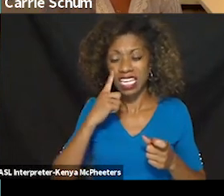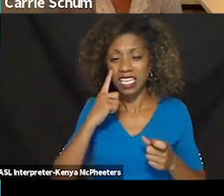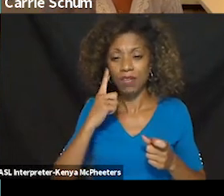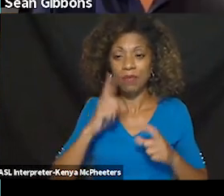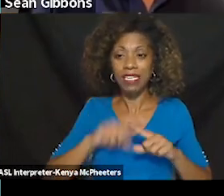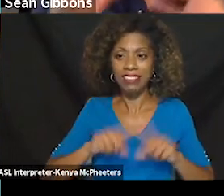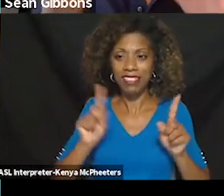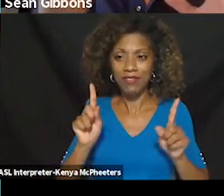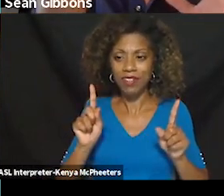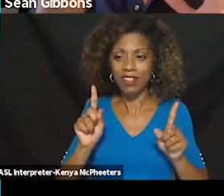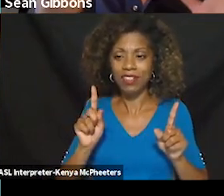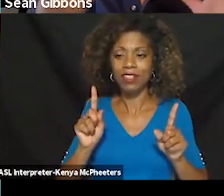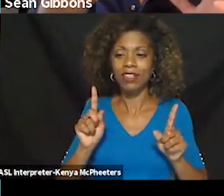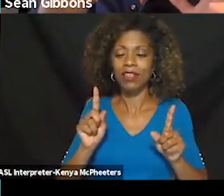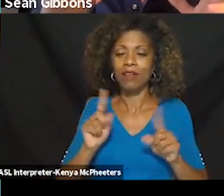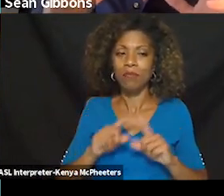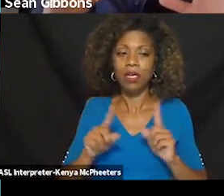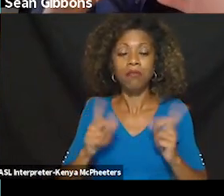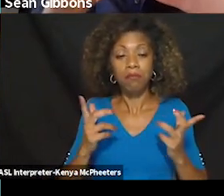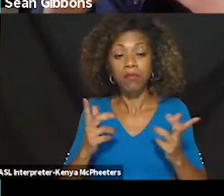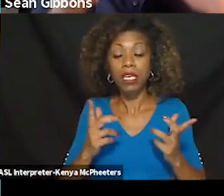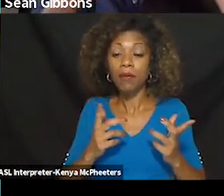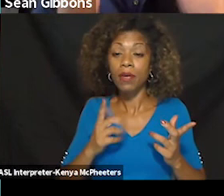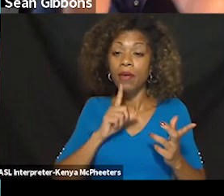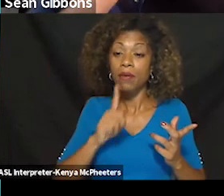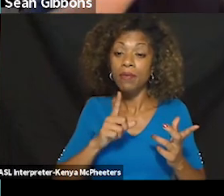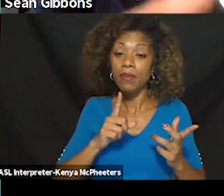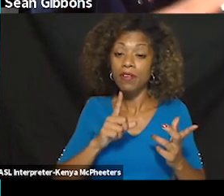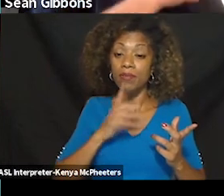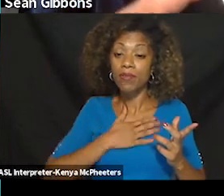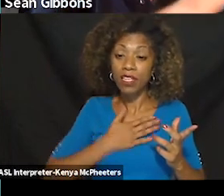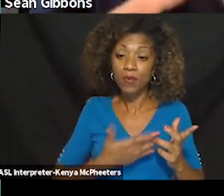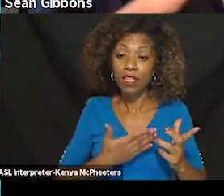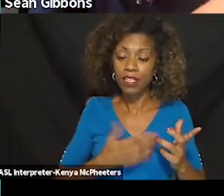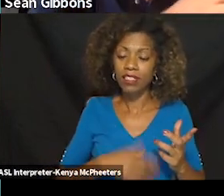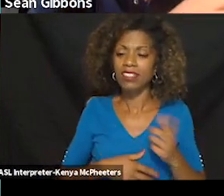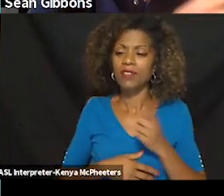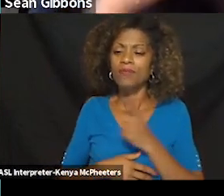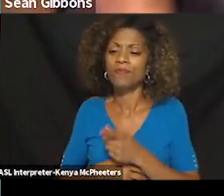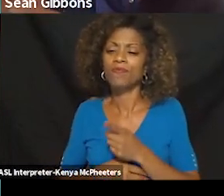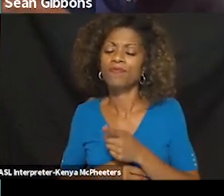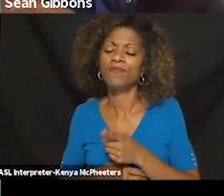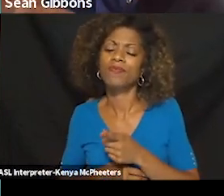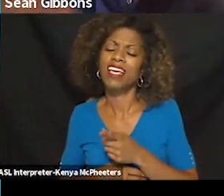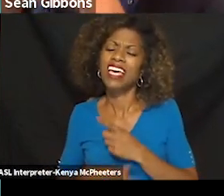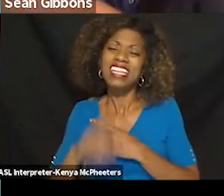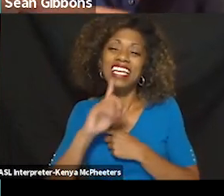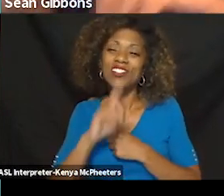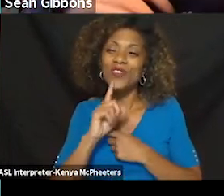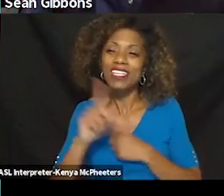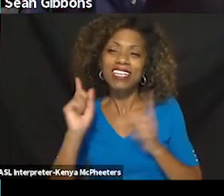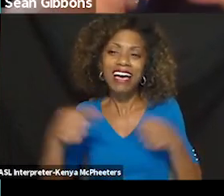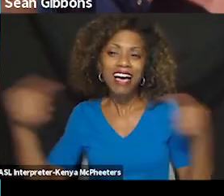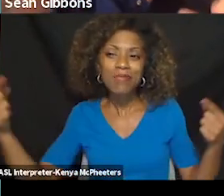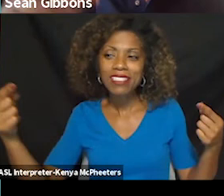things. Maybe I'll take the privilege of the second question, which is, that's so at odds with what most of us were seeing. If you just checked in on